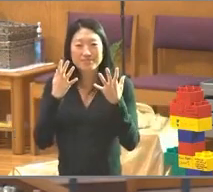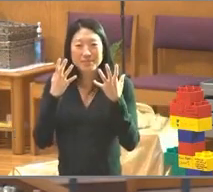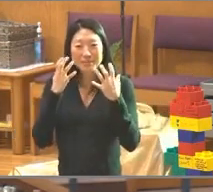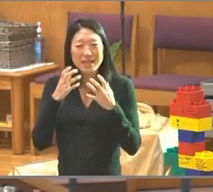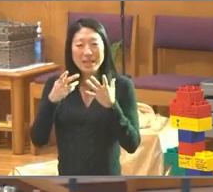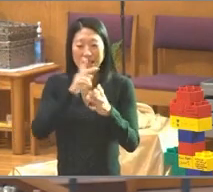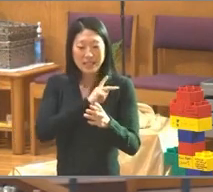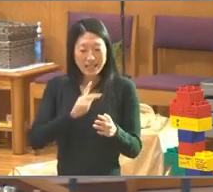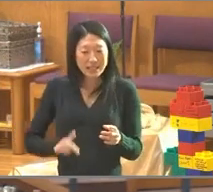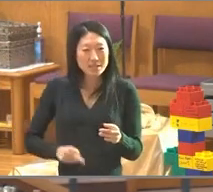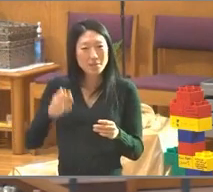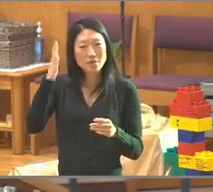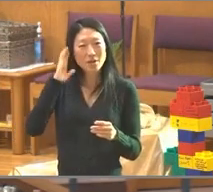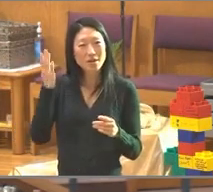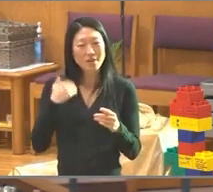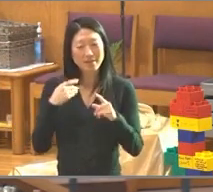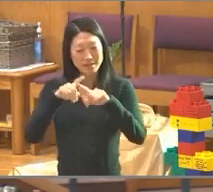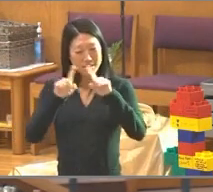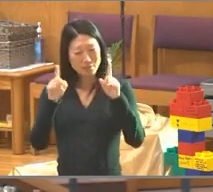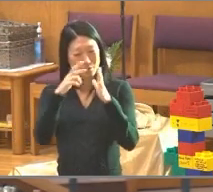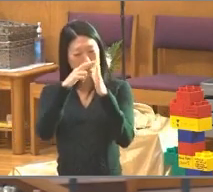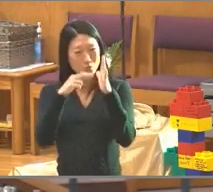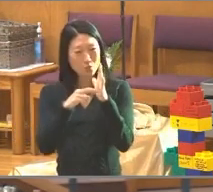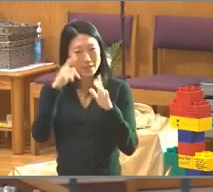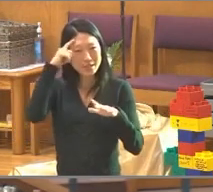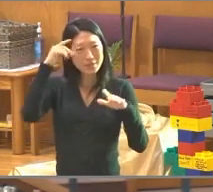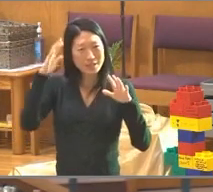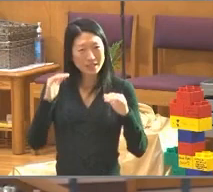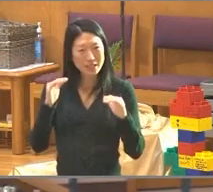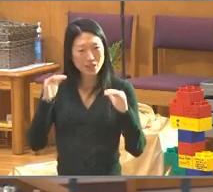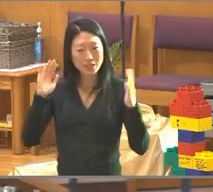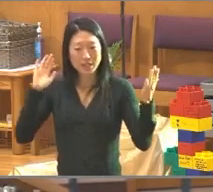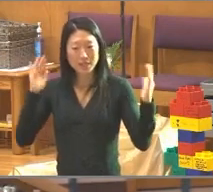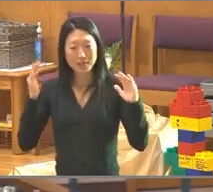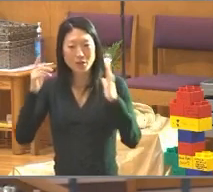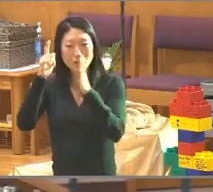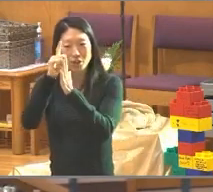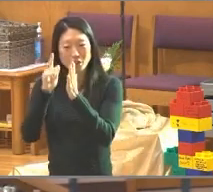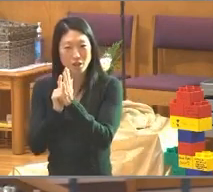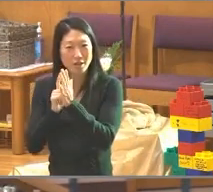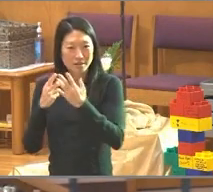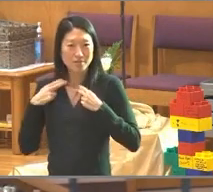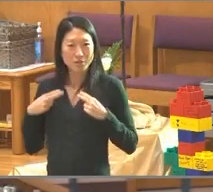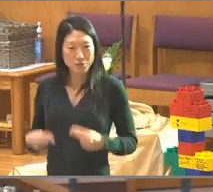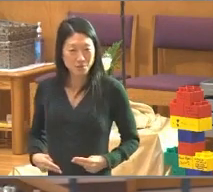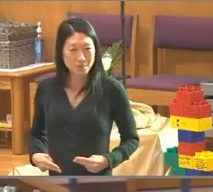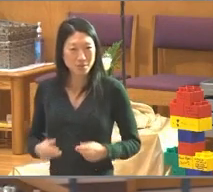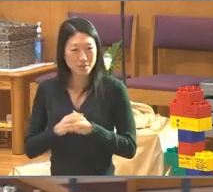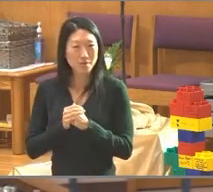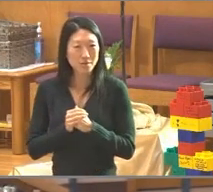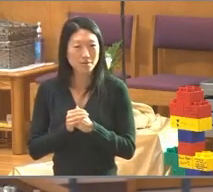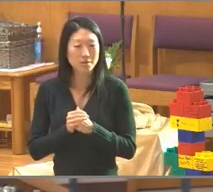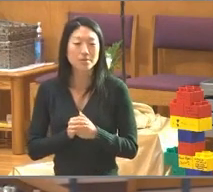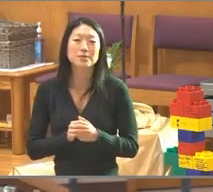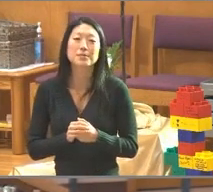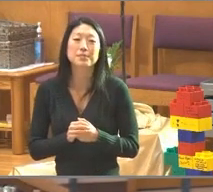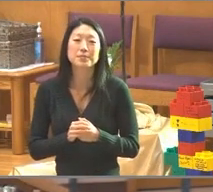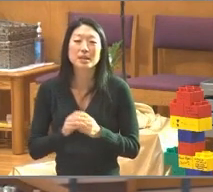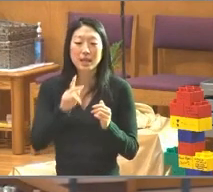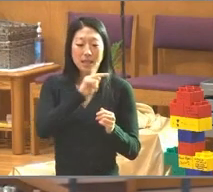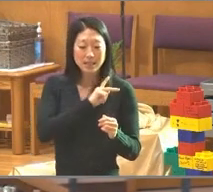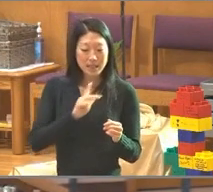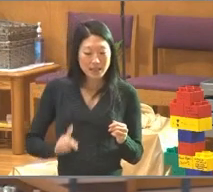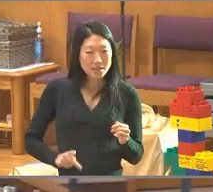having different rules and expectations from the rules and laws and penalties of humanity. The kingdom